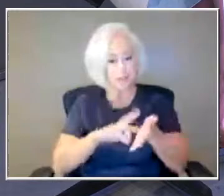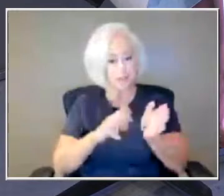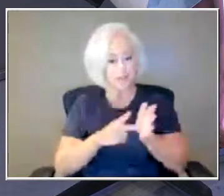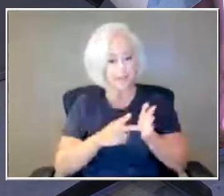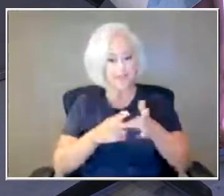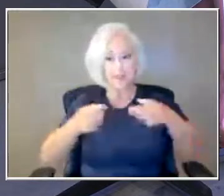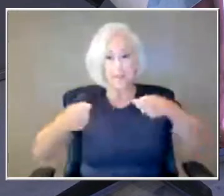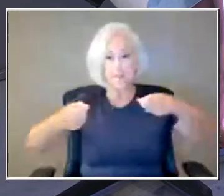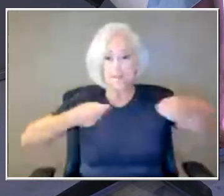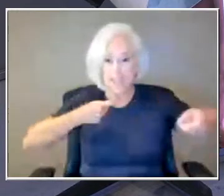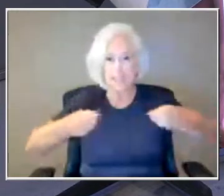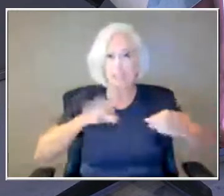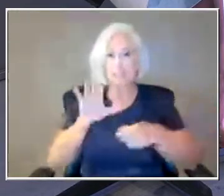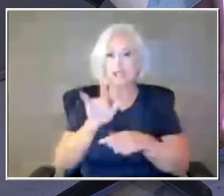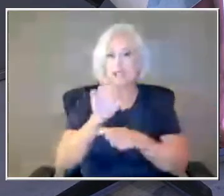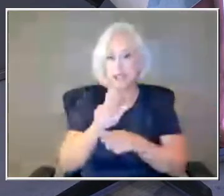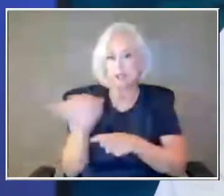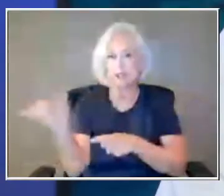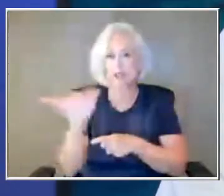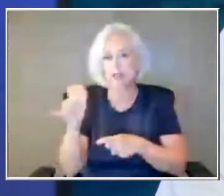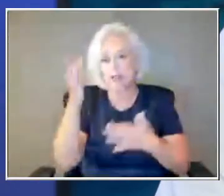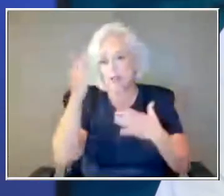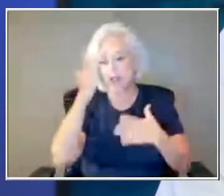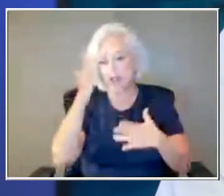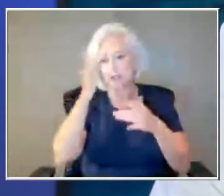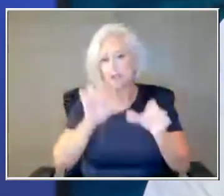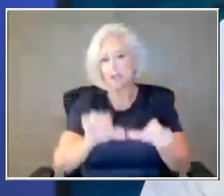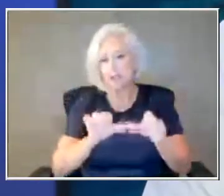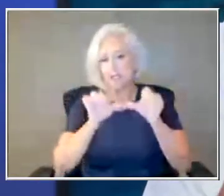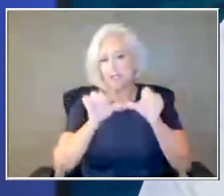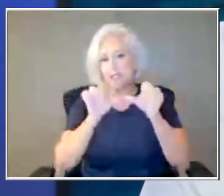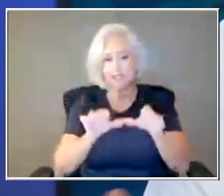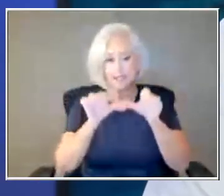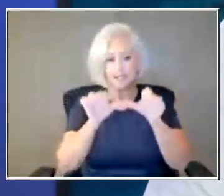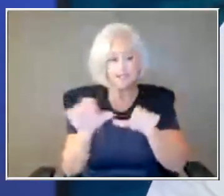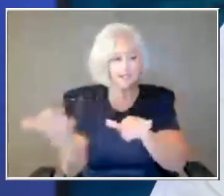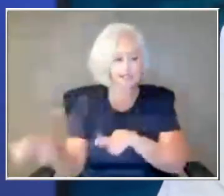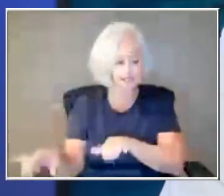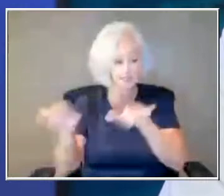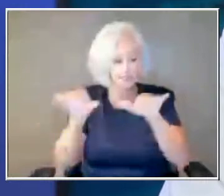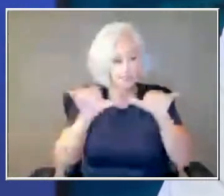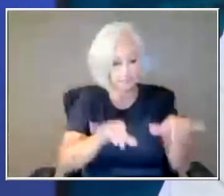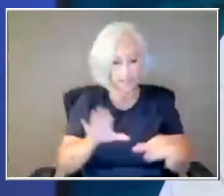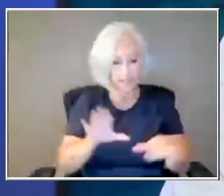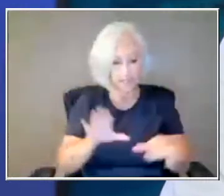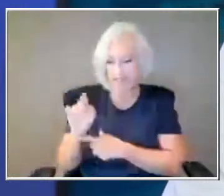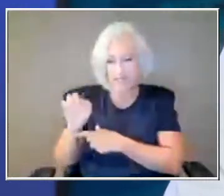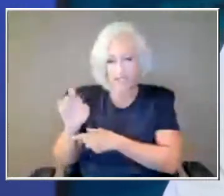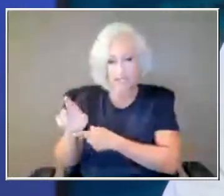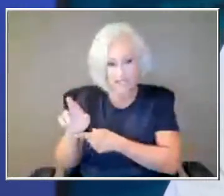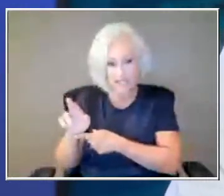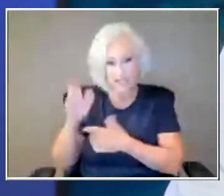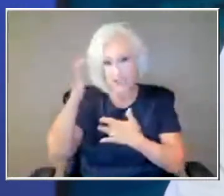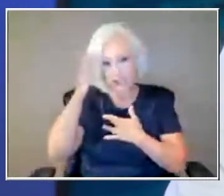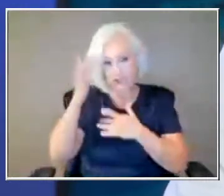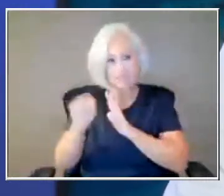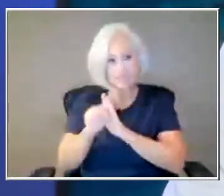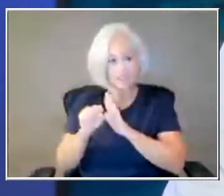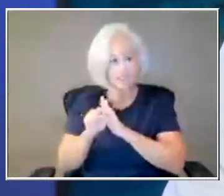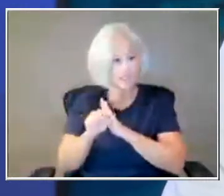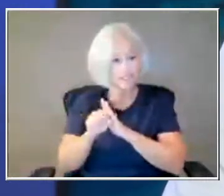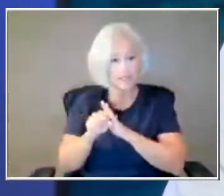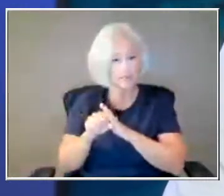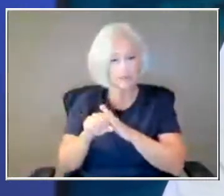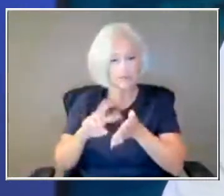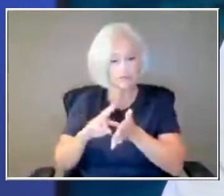right? And I think that's exactly right. We think about cancer as being a death sentence, and that's truly not so. A lot of times